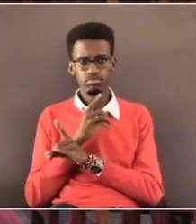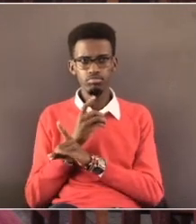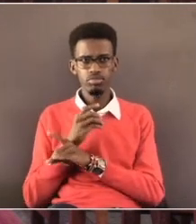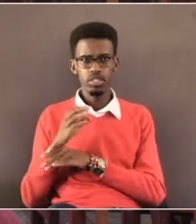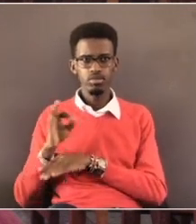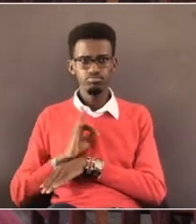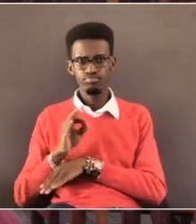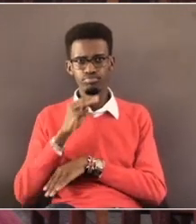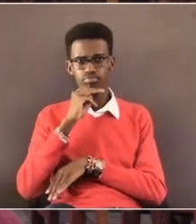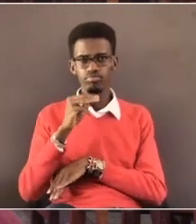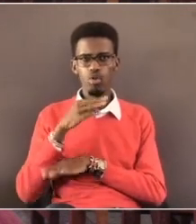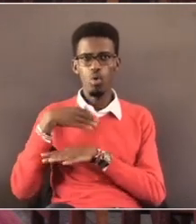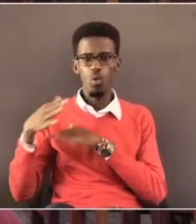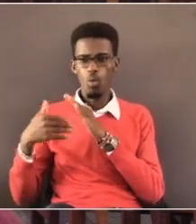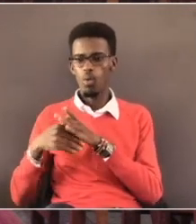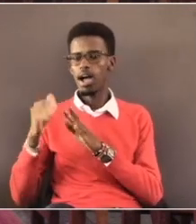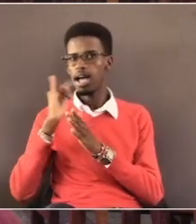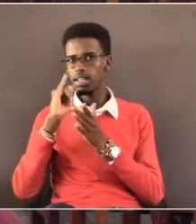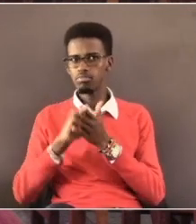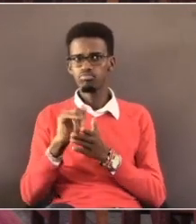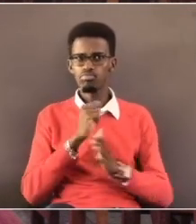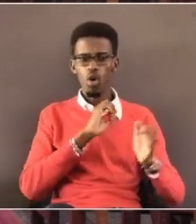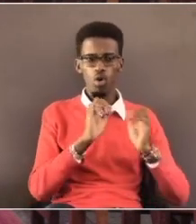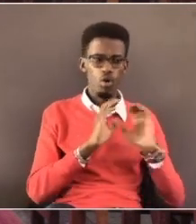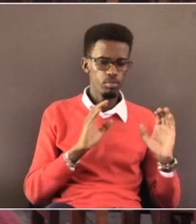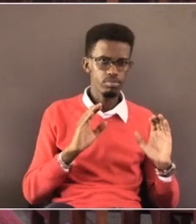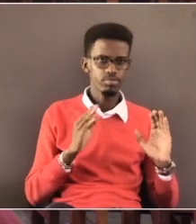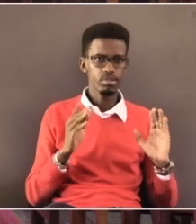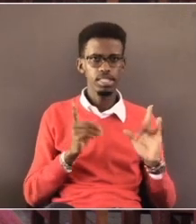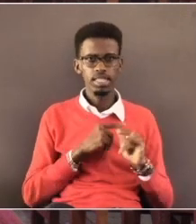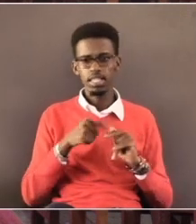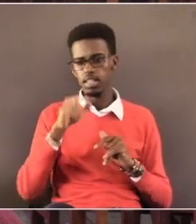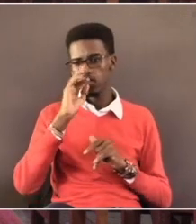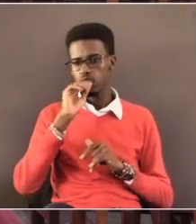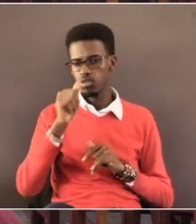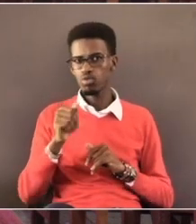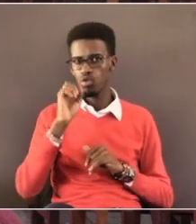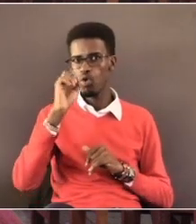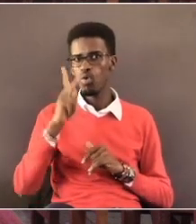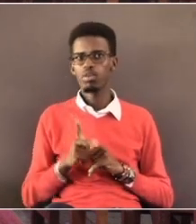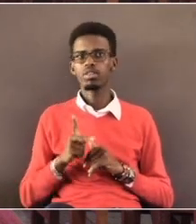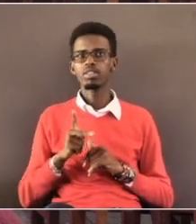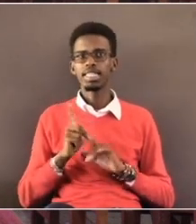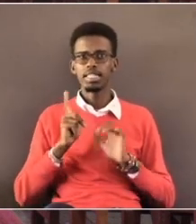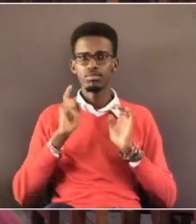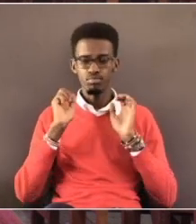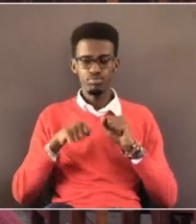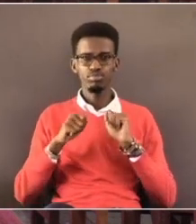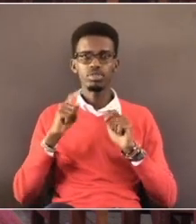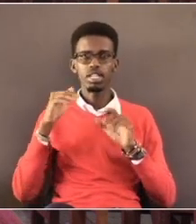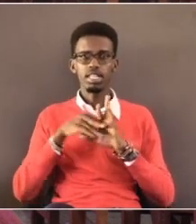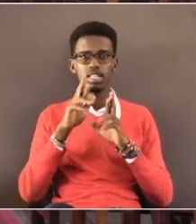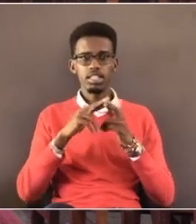All those things, what are your non-negotiables? If you are not okay, you're not confident in